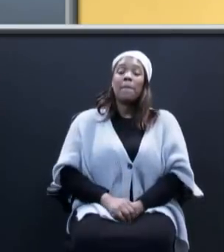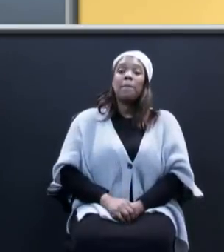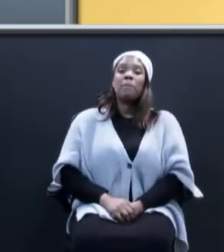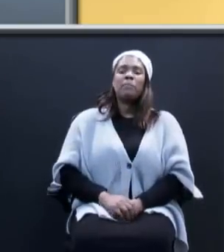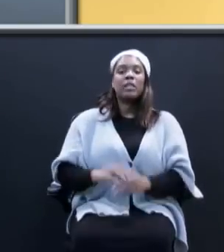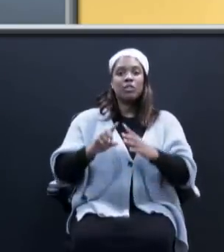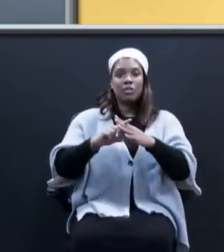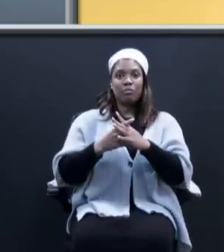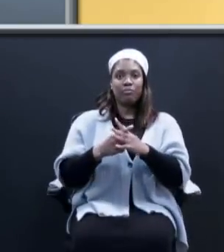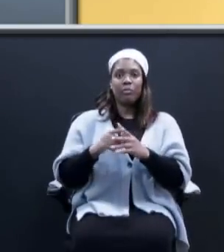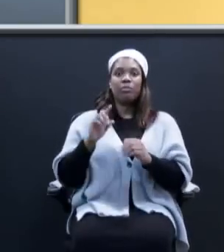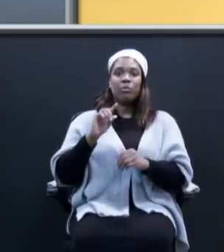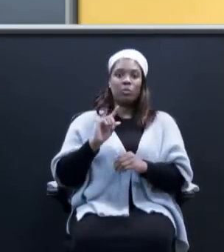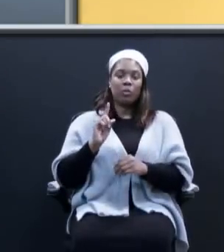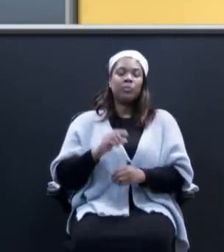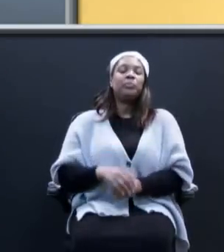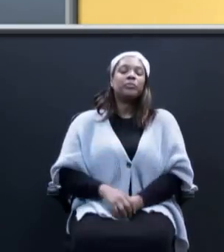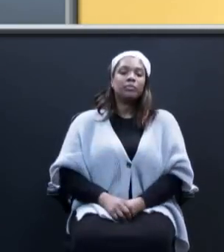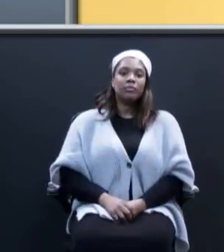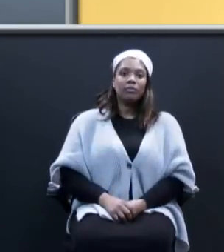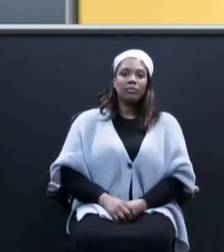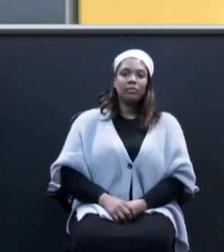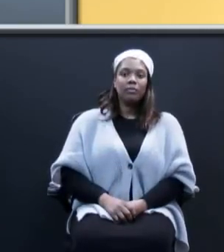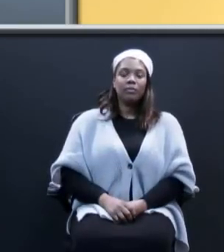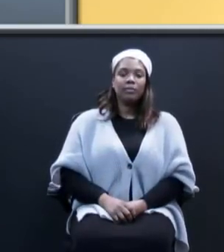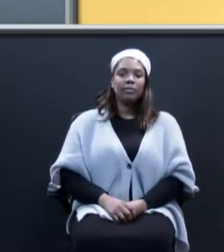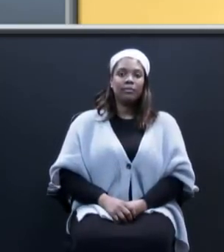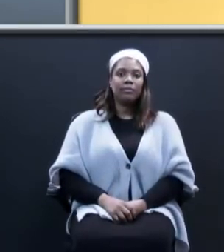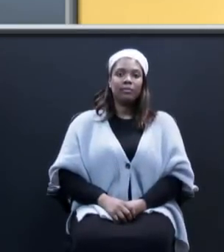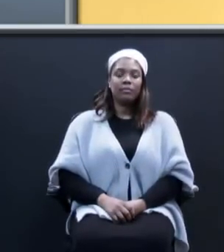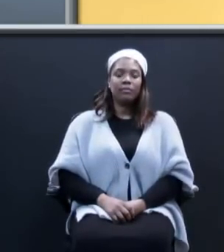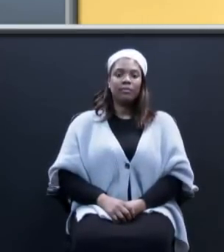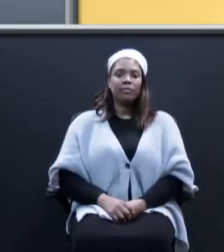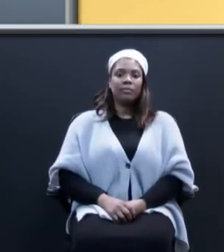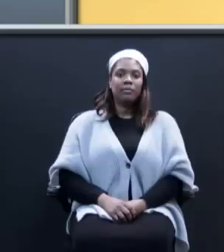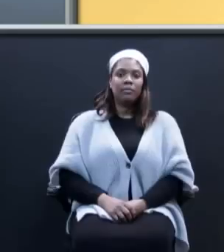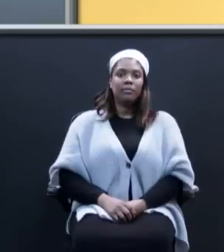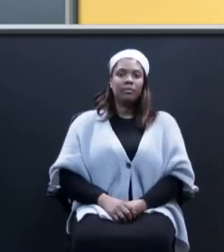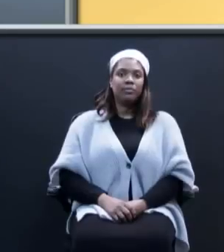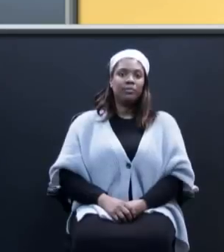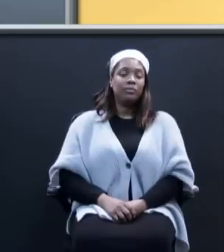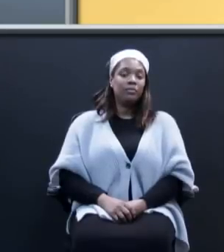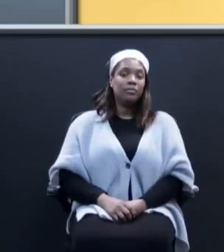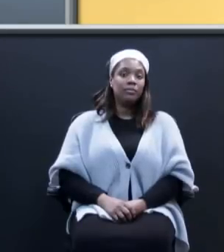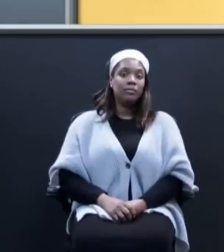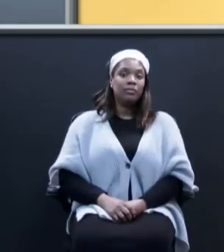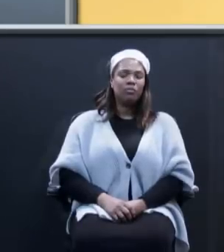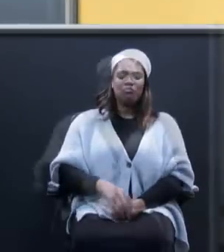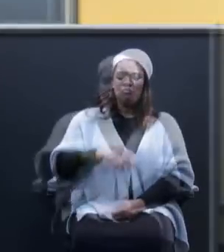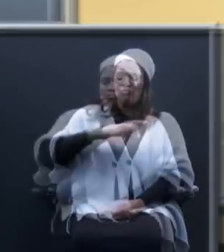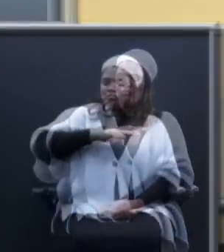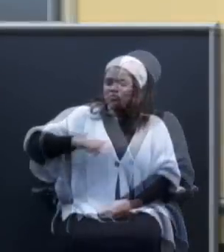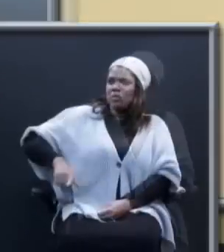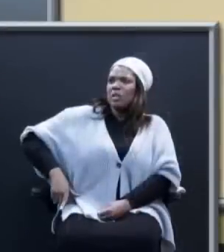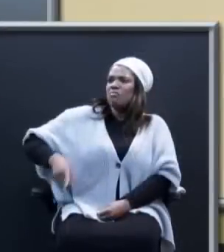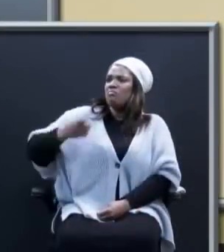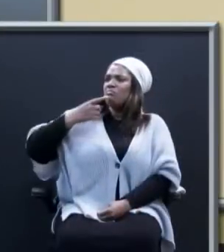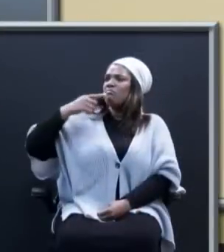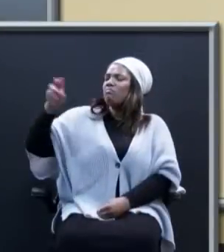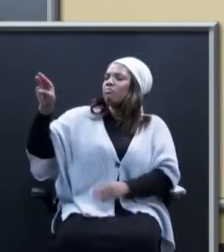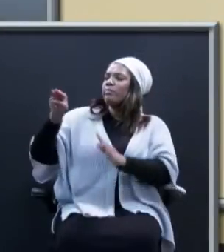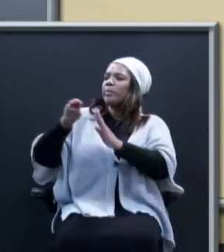We're going to start at verse 1, Leviticus 23 and verse 1. Okay, read it. And the Lord spake unto Moses,